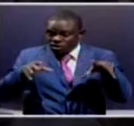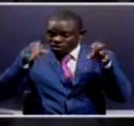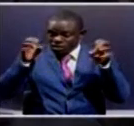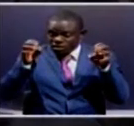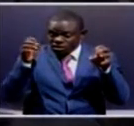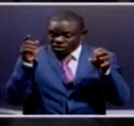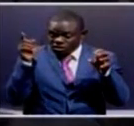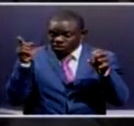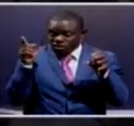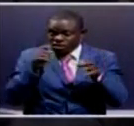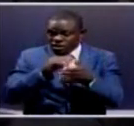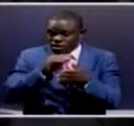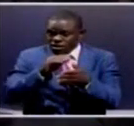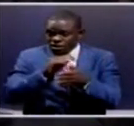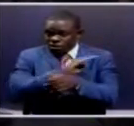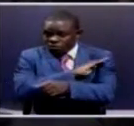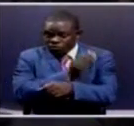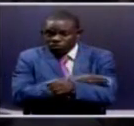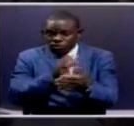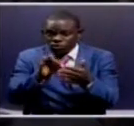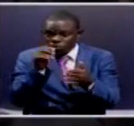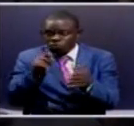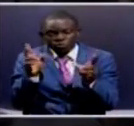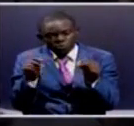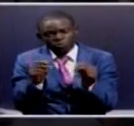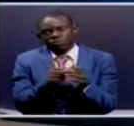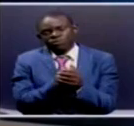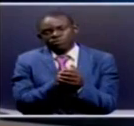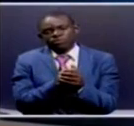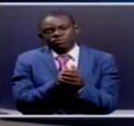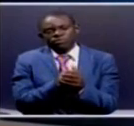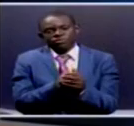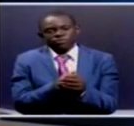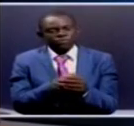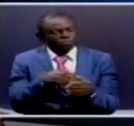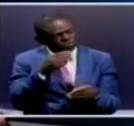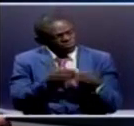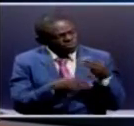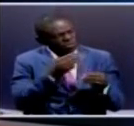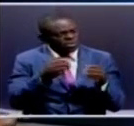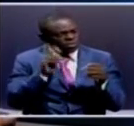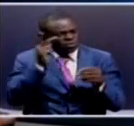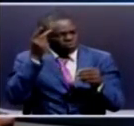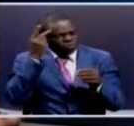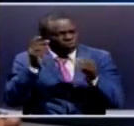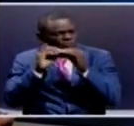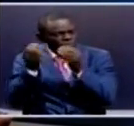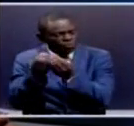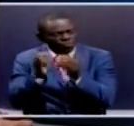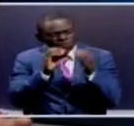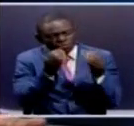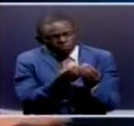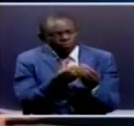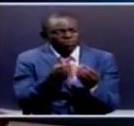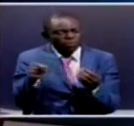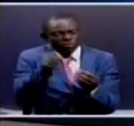your nomination by your respective organization. In this case, what you're saying is that political parties, organizations, can decide to sit, have a caucus, and